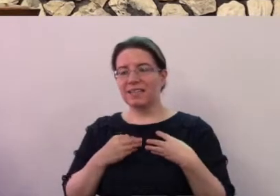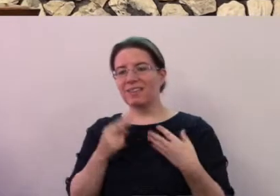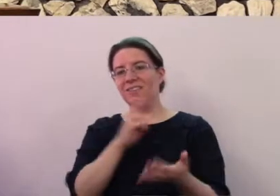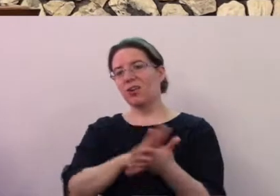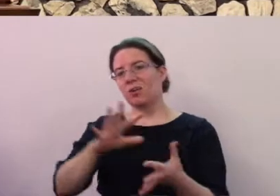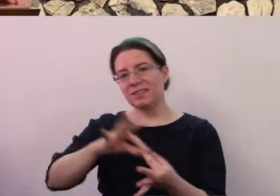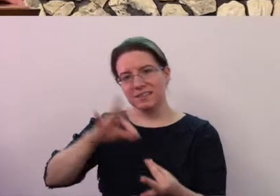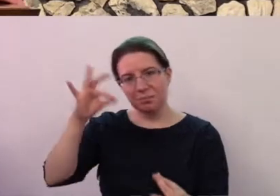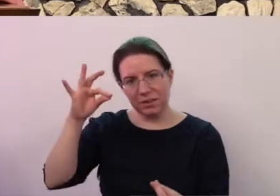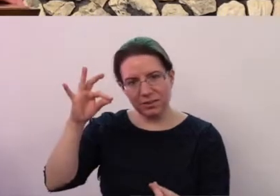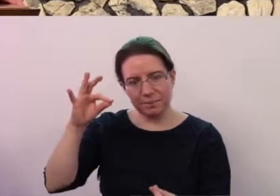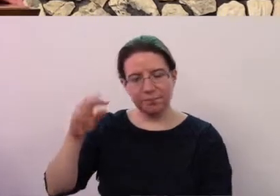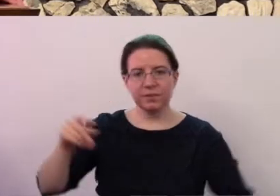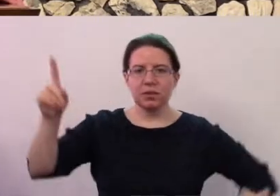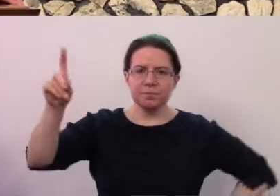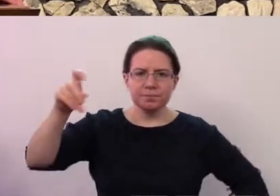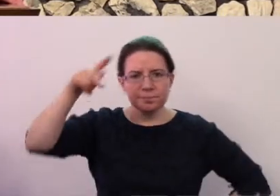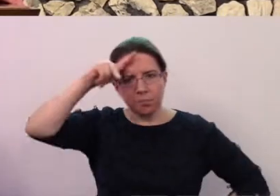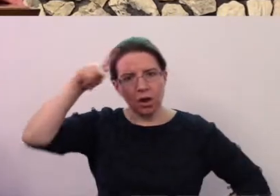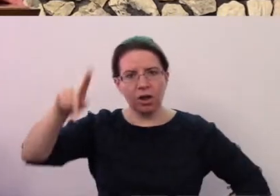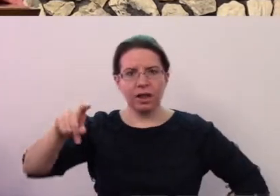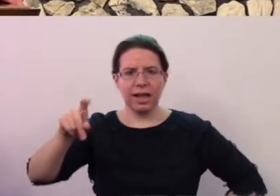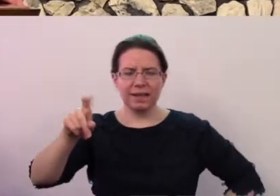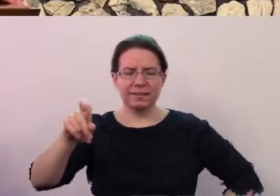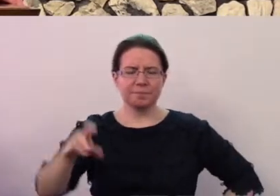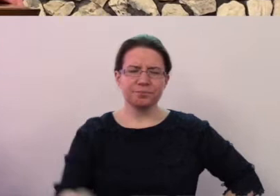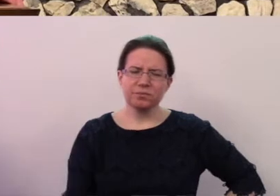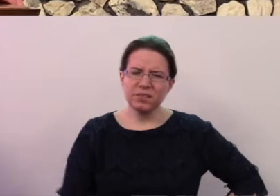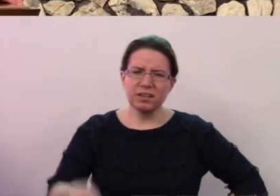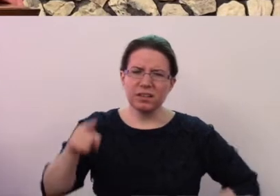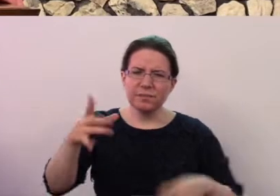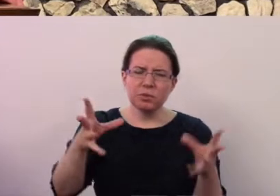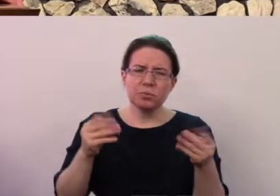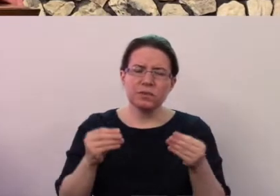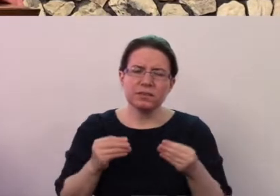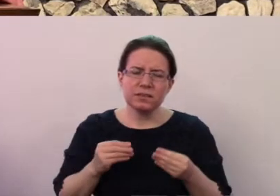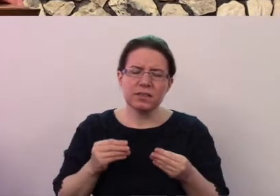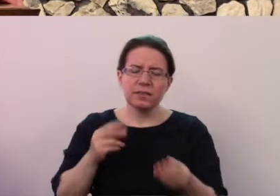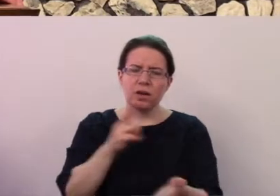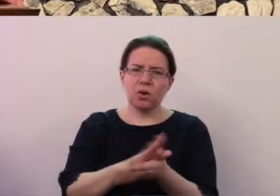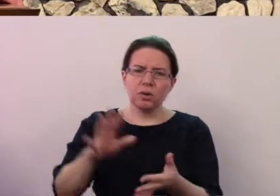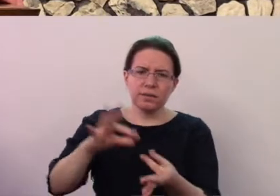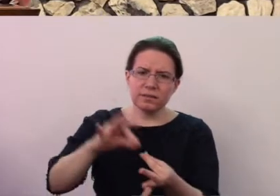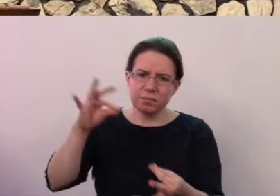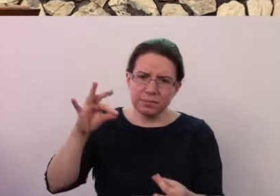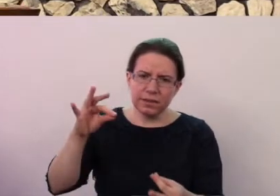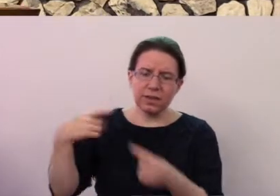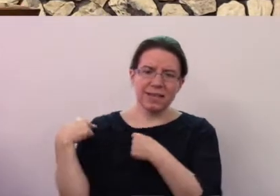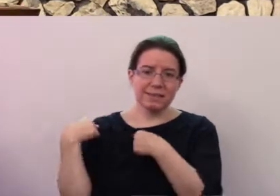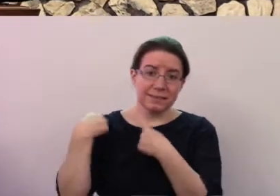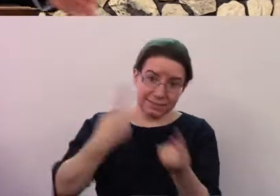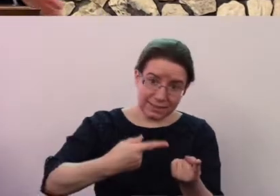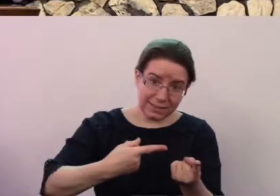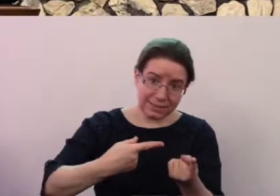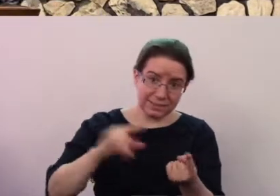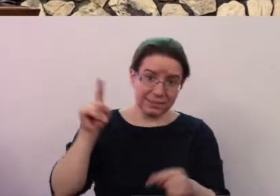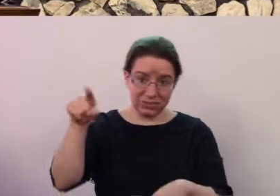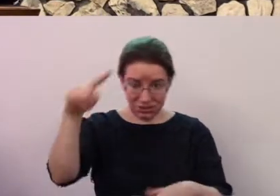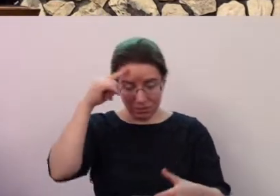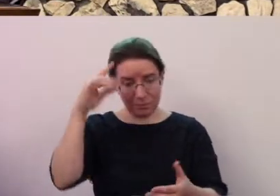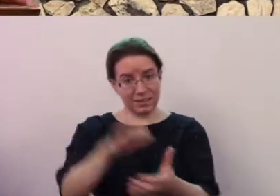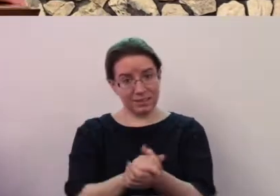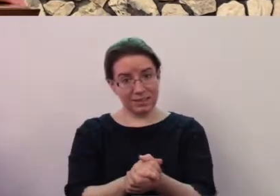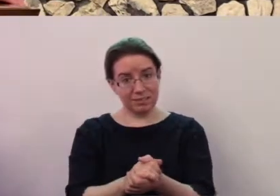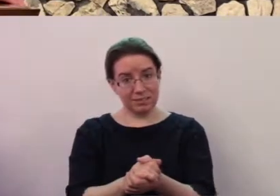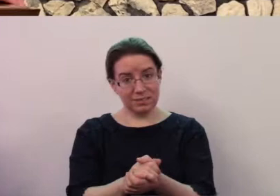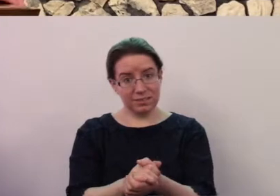be sealed from on high. Paul said, have you received the Holy Ghost since you believed? That's a wonderful thing. He was saying, hey,